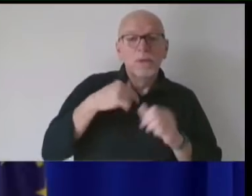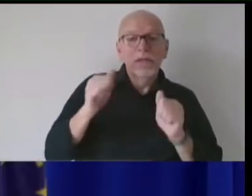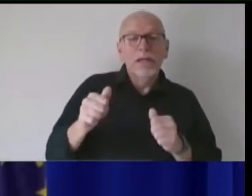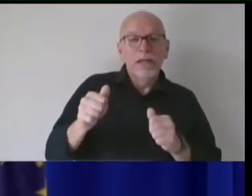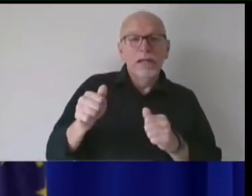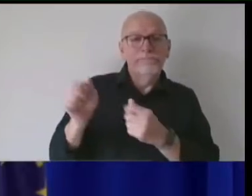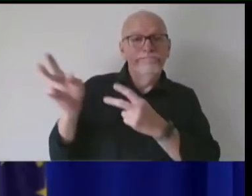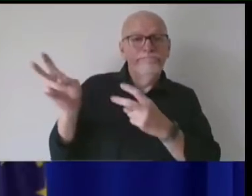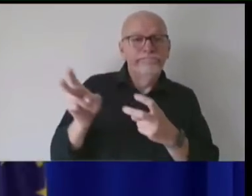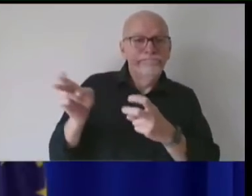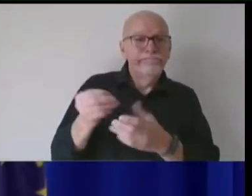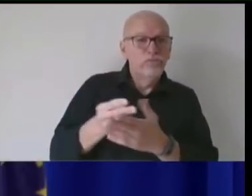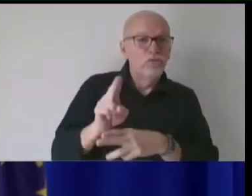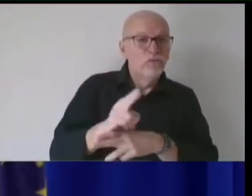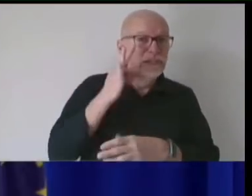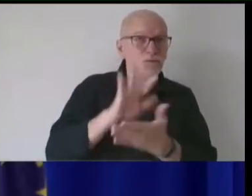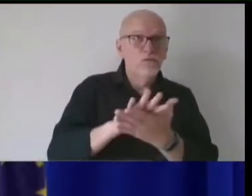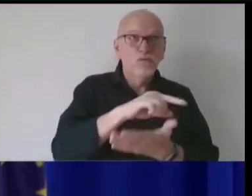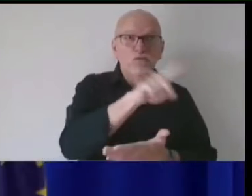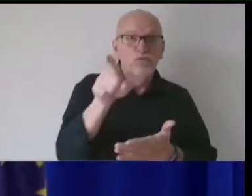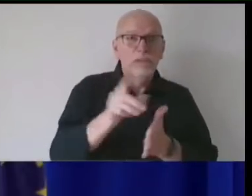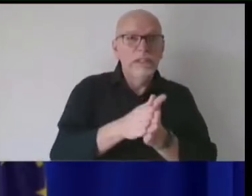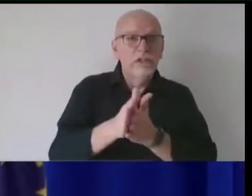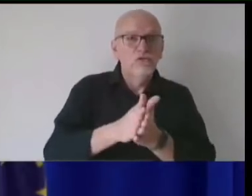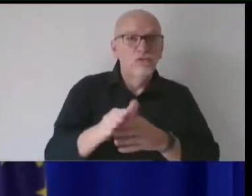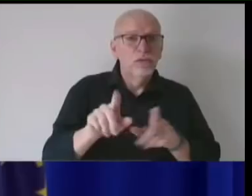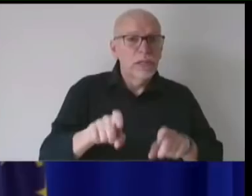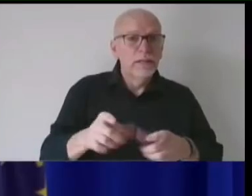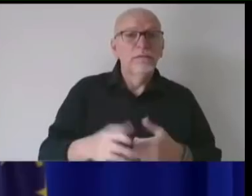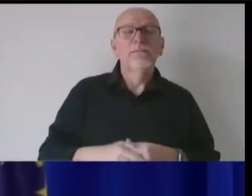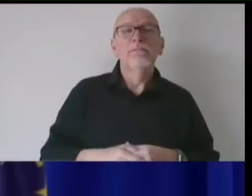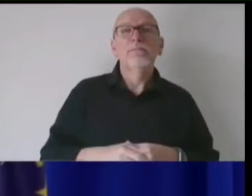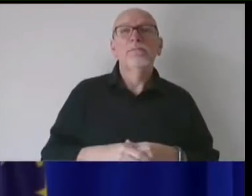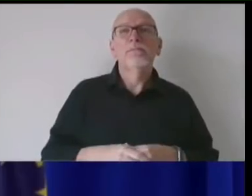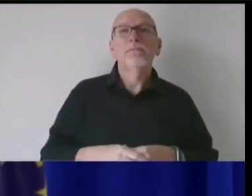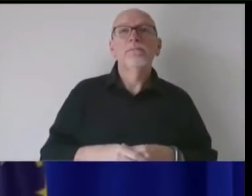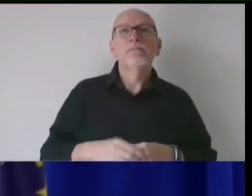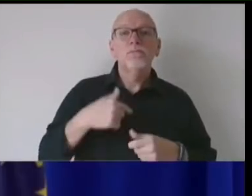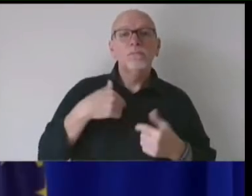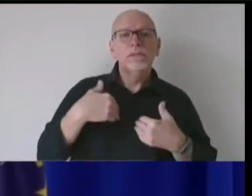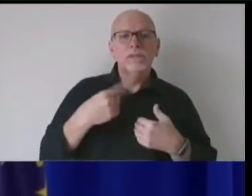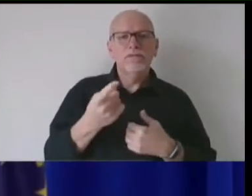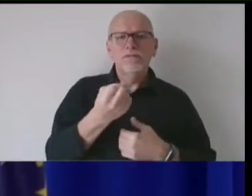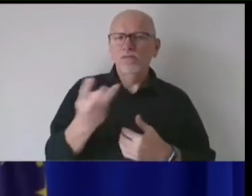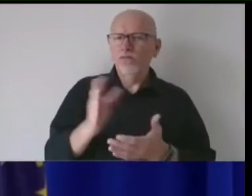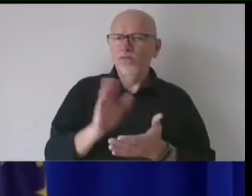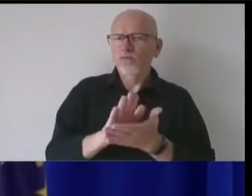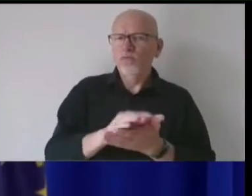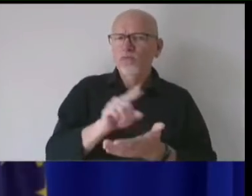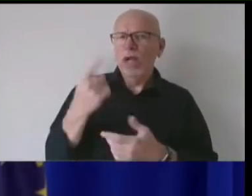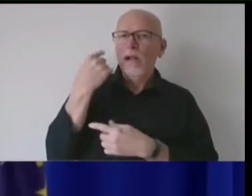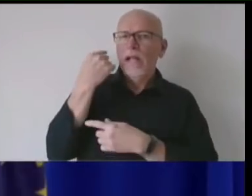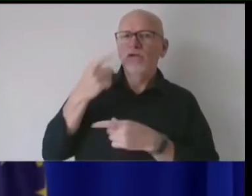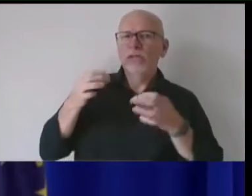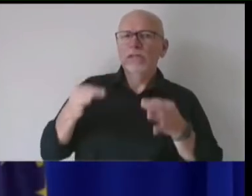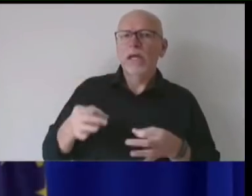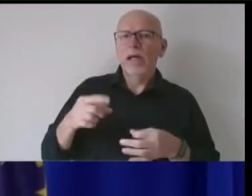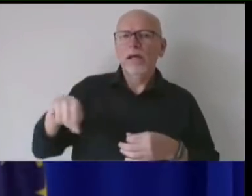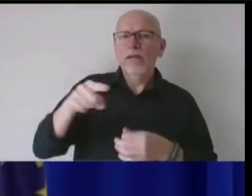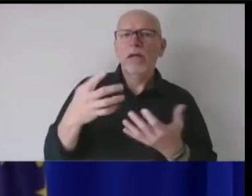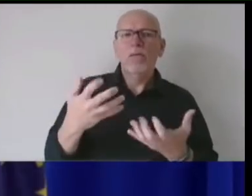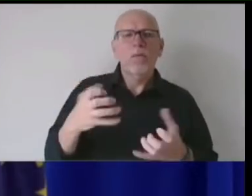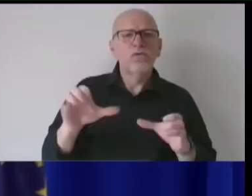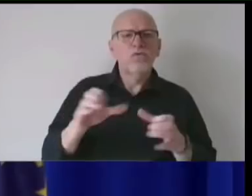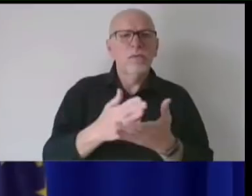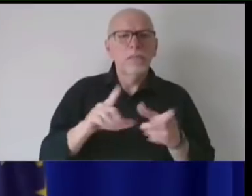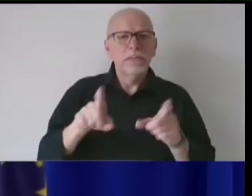if we have schools that are interested in doing the testing. We have a handful of schools that last year decided that they wanted to do some testing,